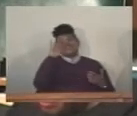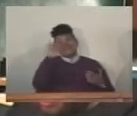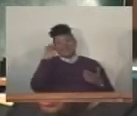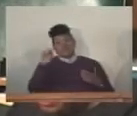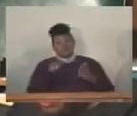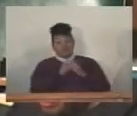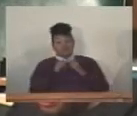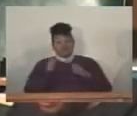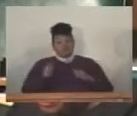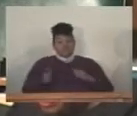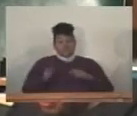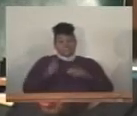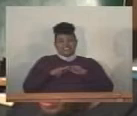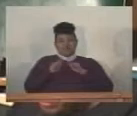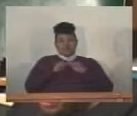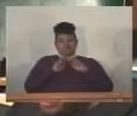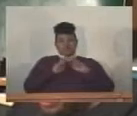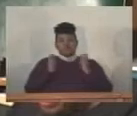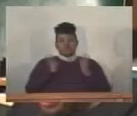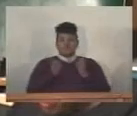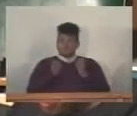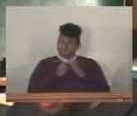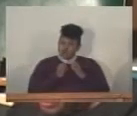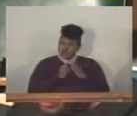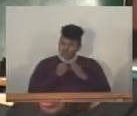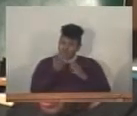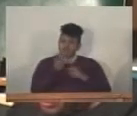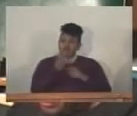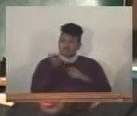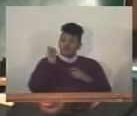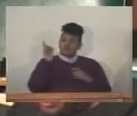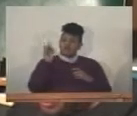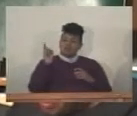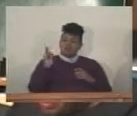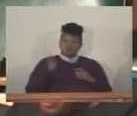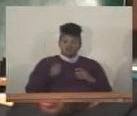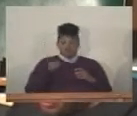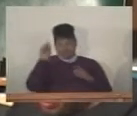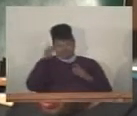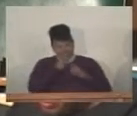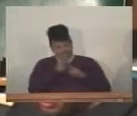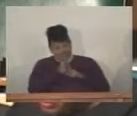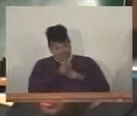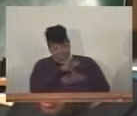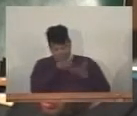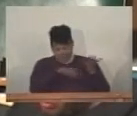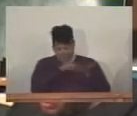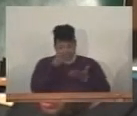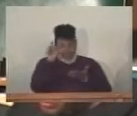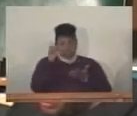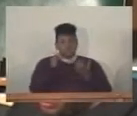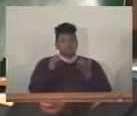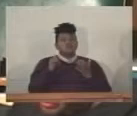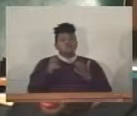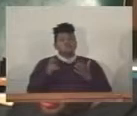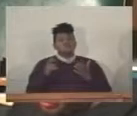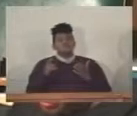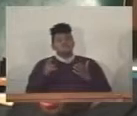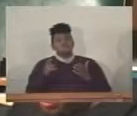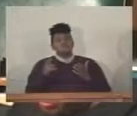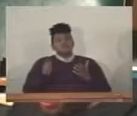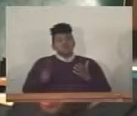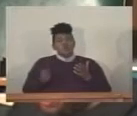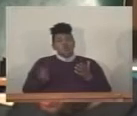will still have the power to order that they be tried separately if, one, there is a risk of injustice, or